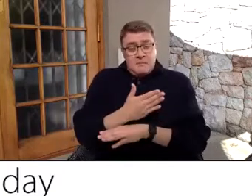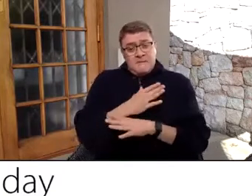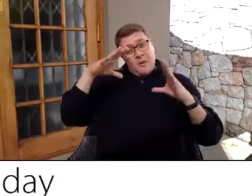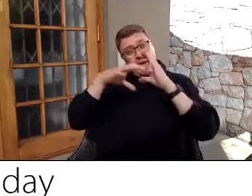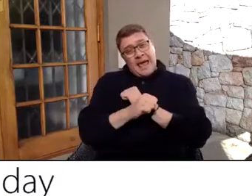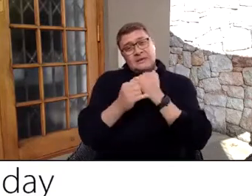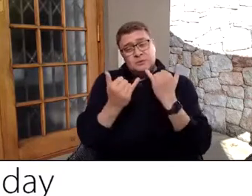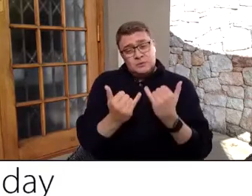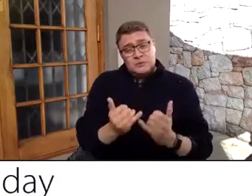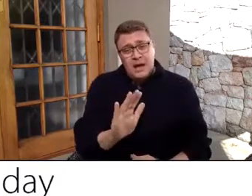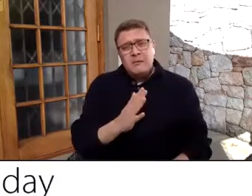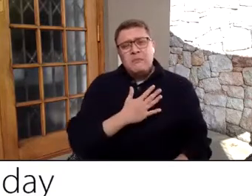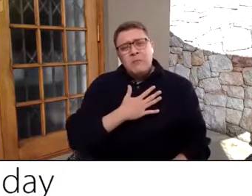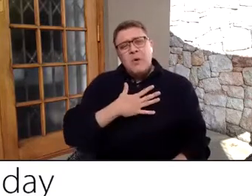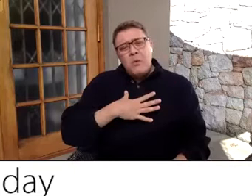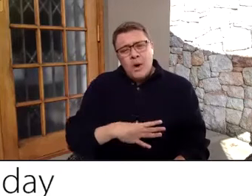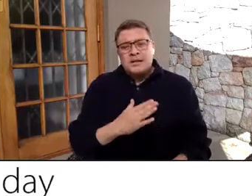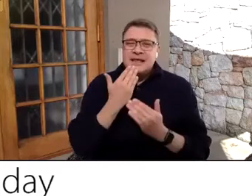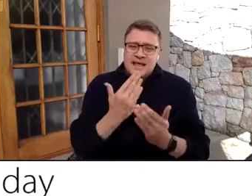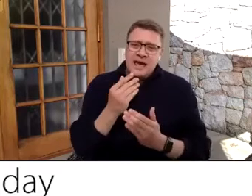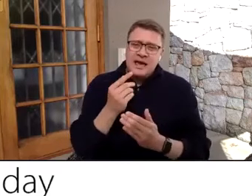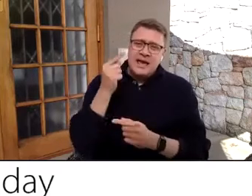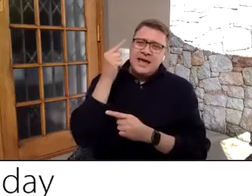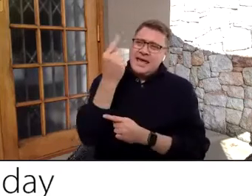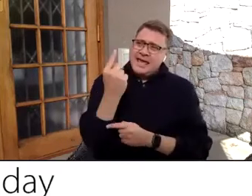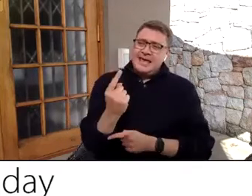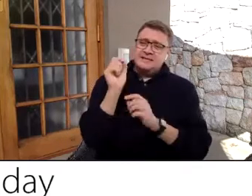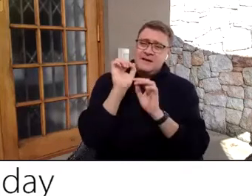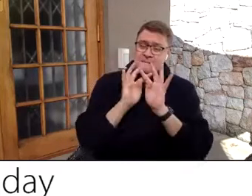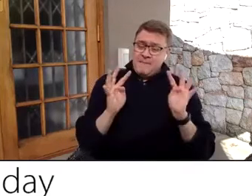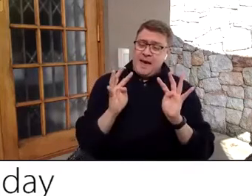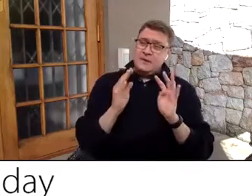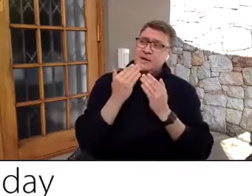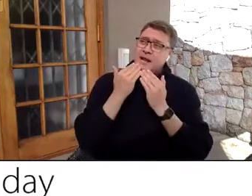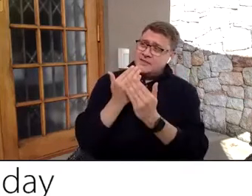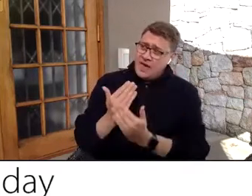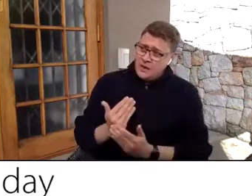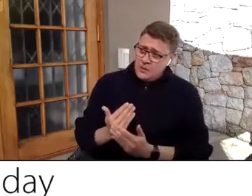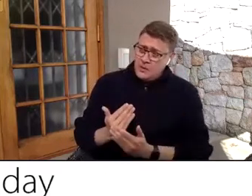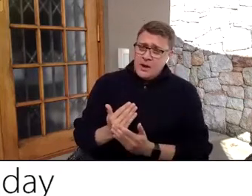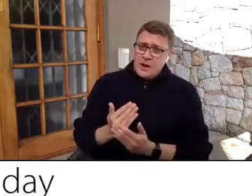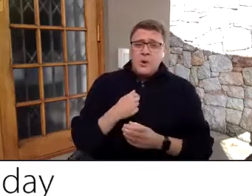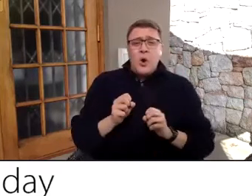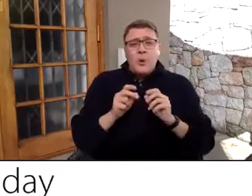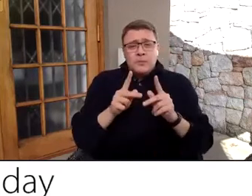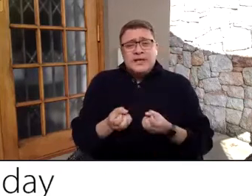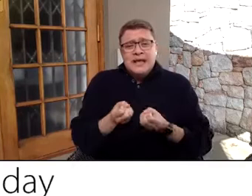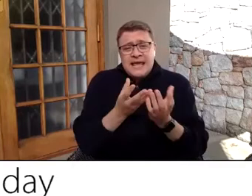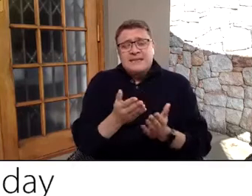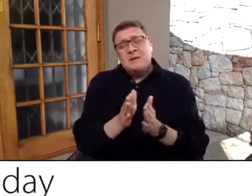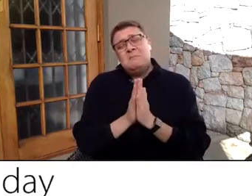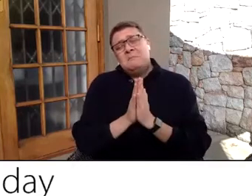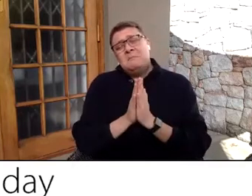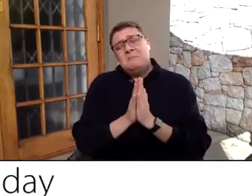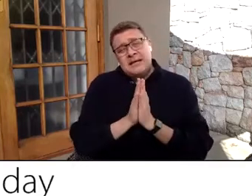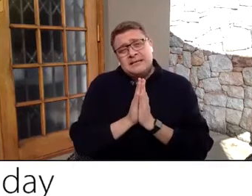I really want to thank all of the panelists. And whilst we're wrapping up, I really want to give this opportunity to please ask